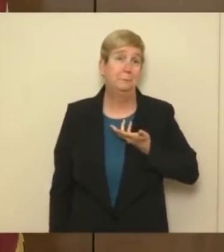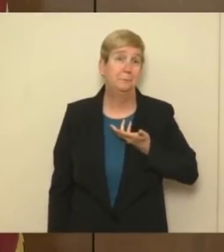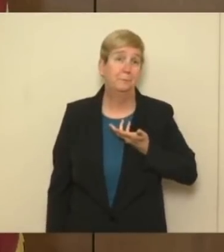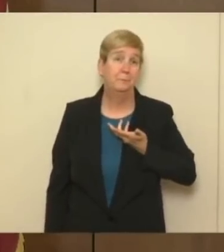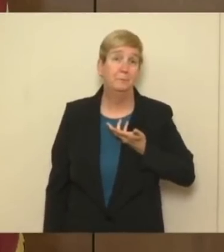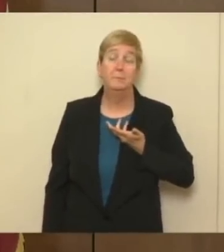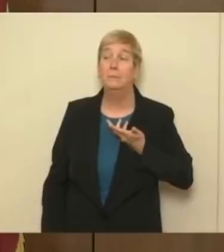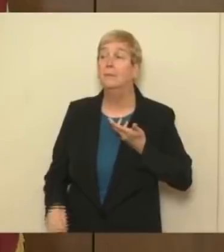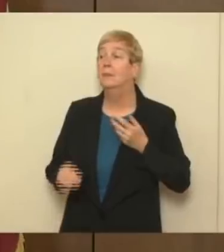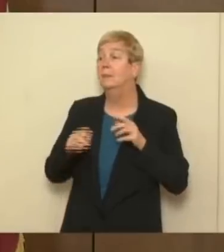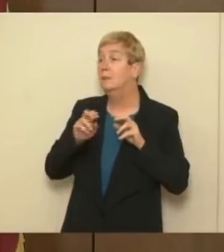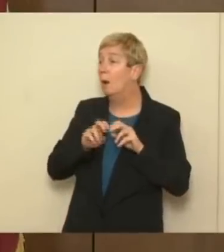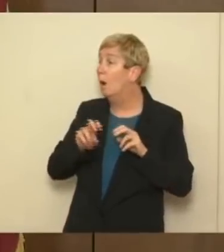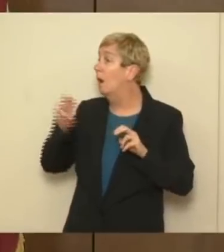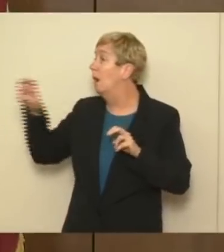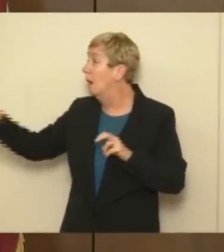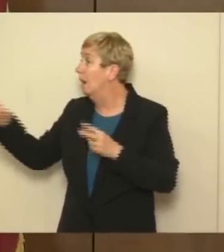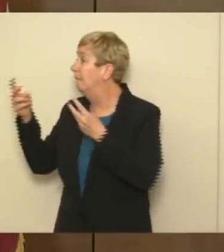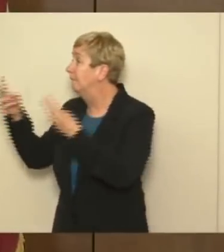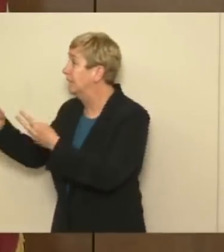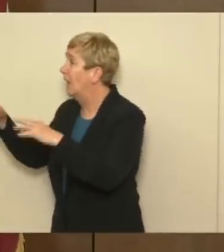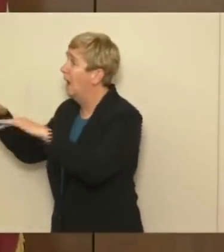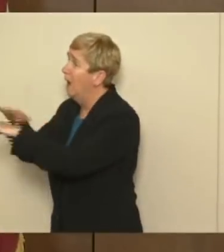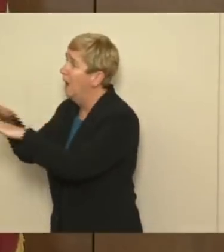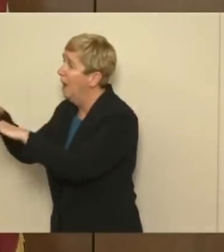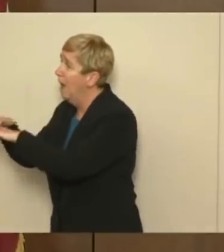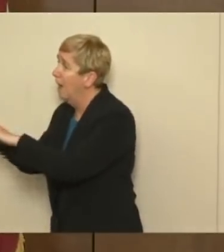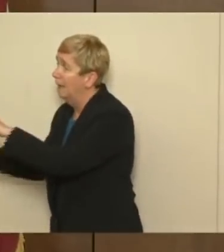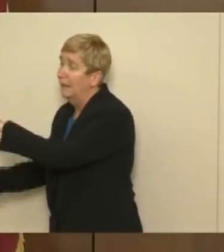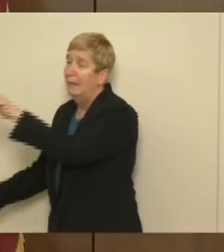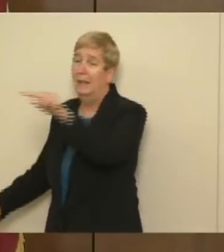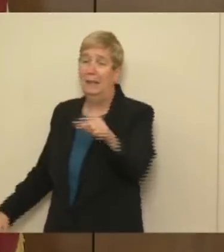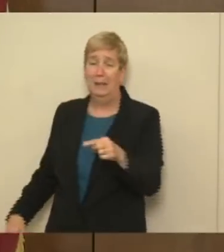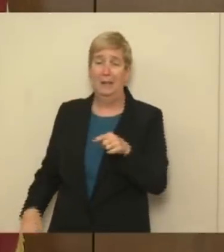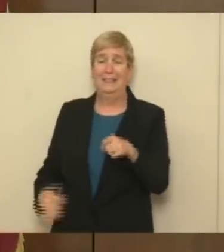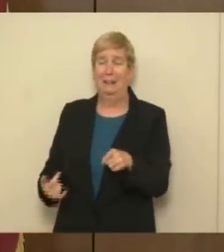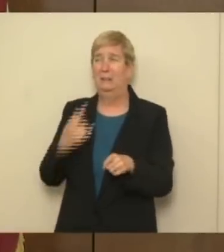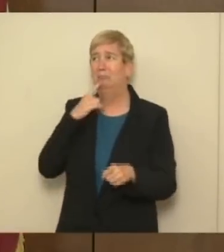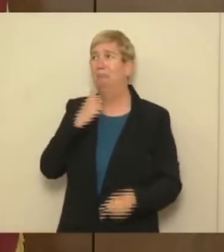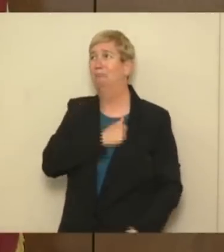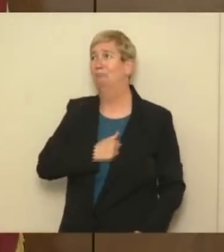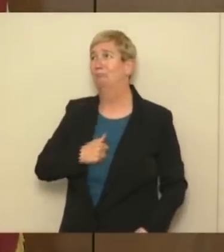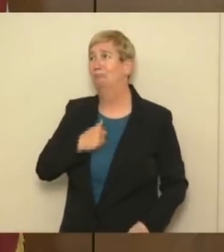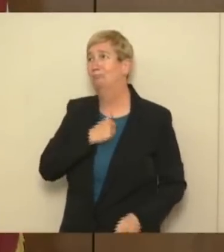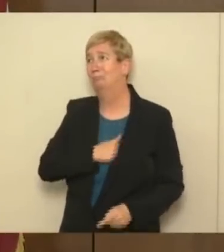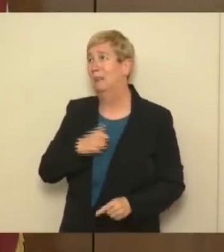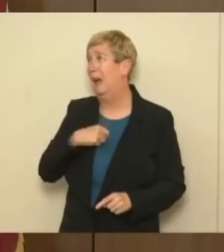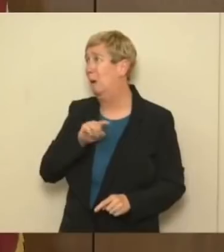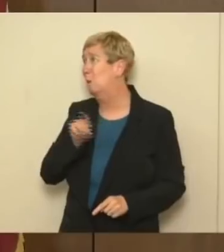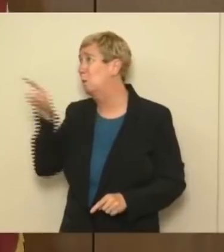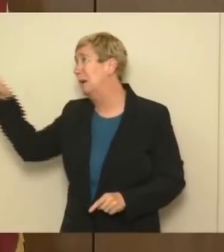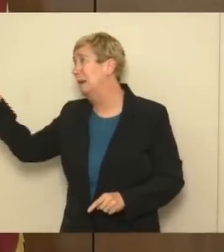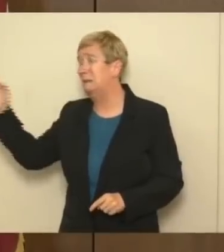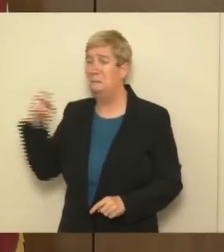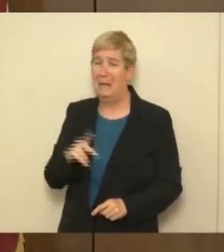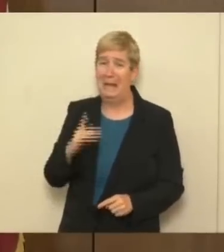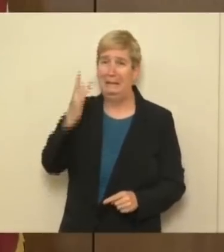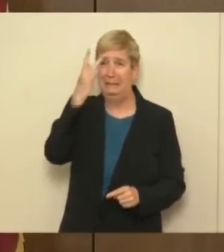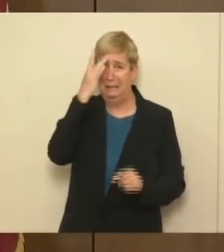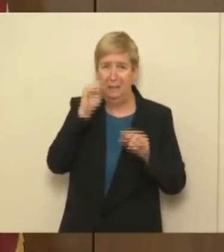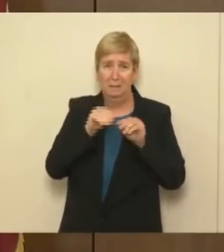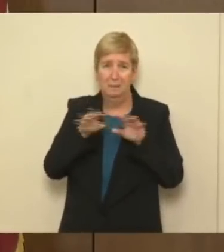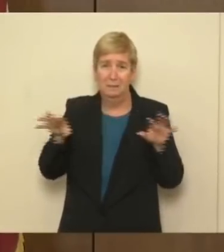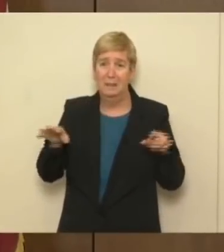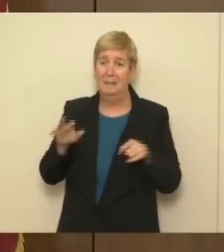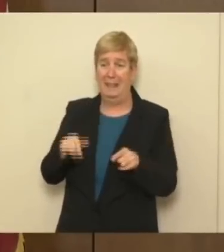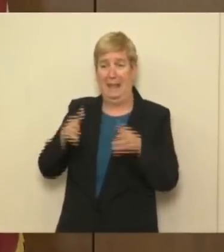how painful is it to have a family member say, I regret making that decision. I can't imagine how